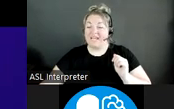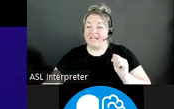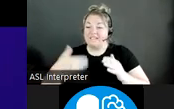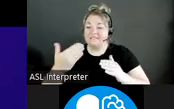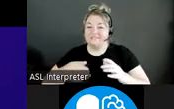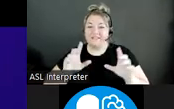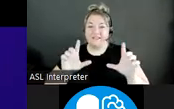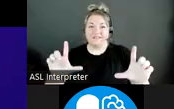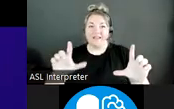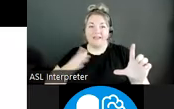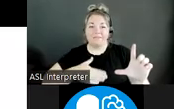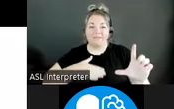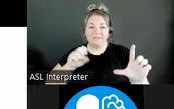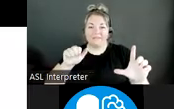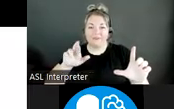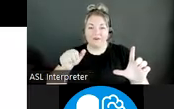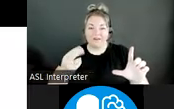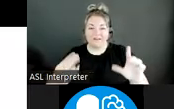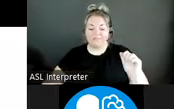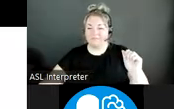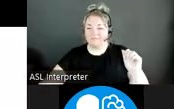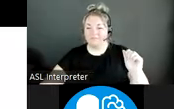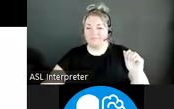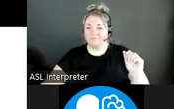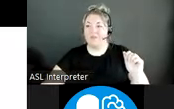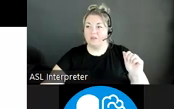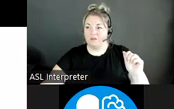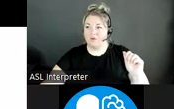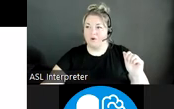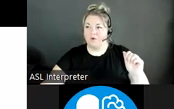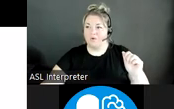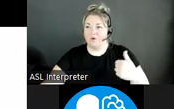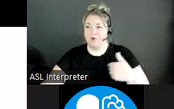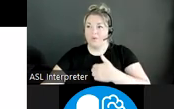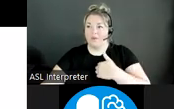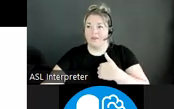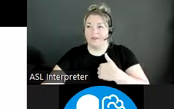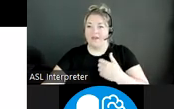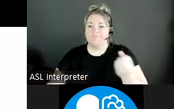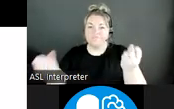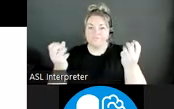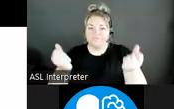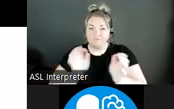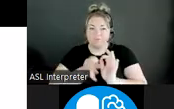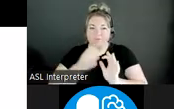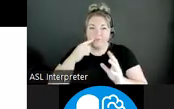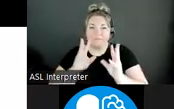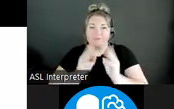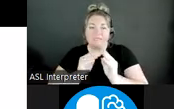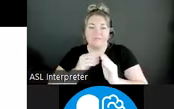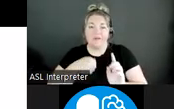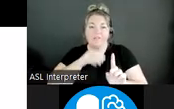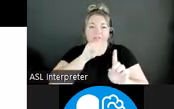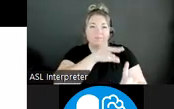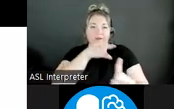please, Sarah. So we do have ASL interpretation for this meeting. I have